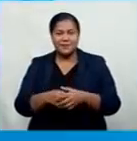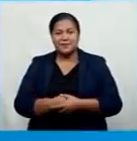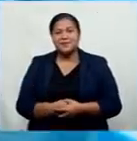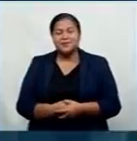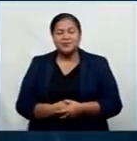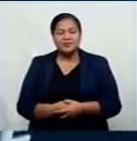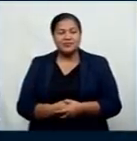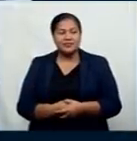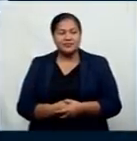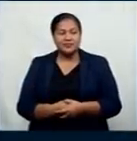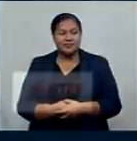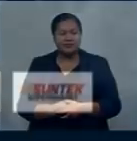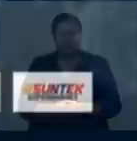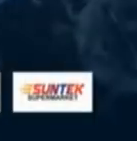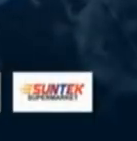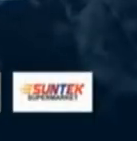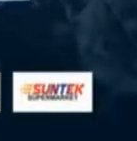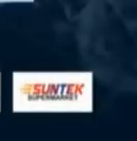News.